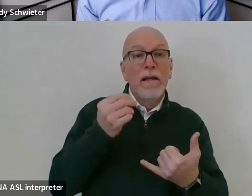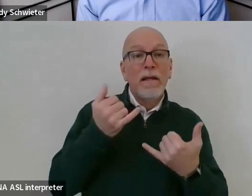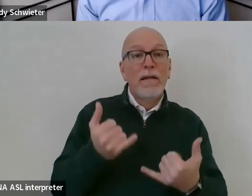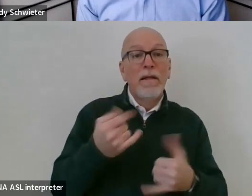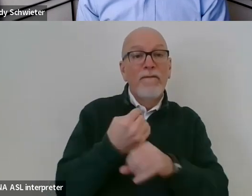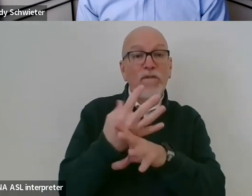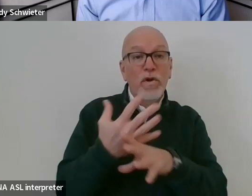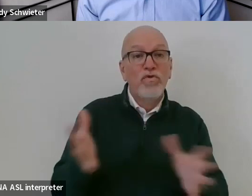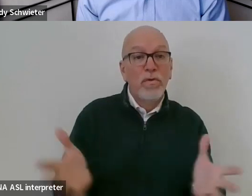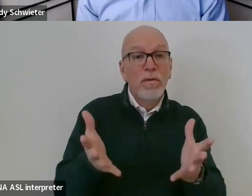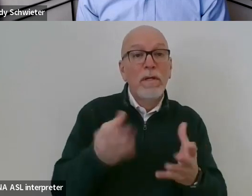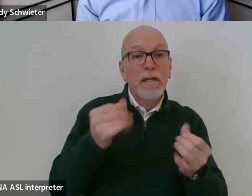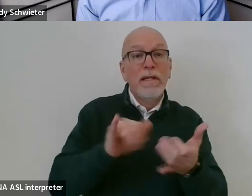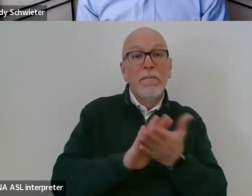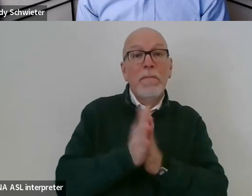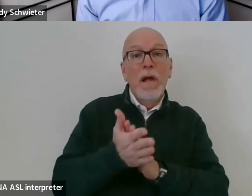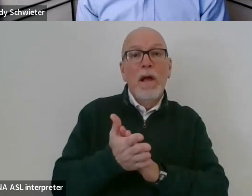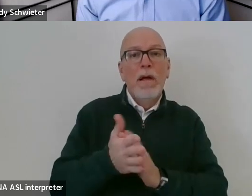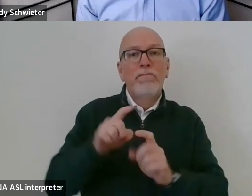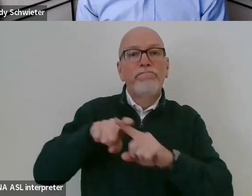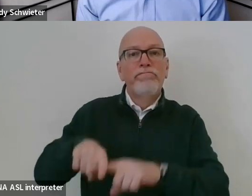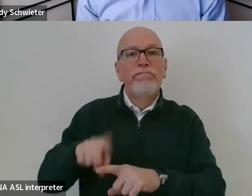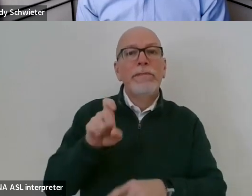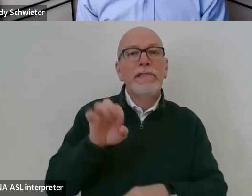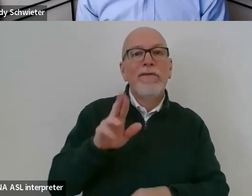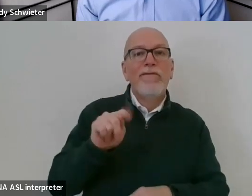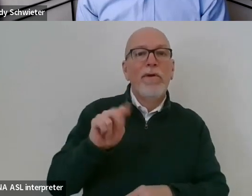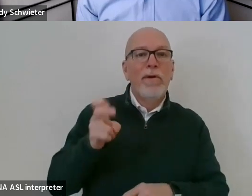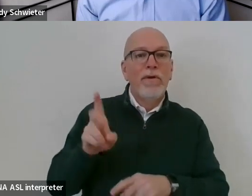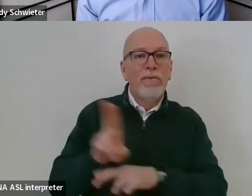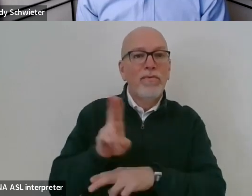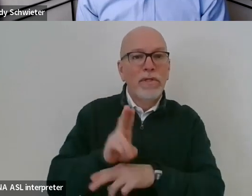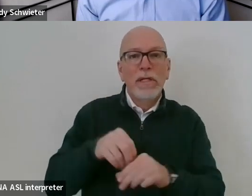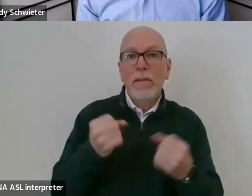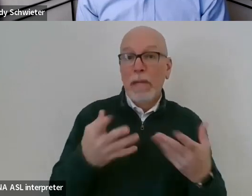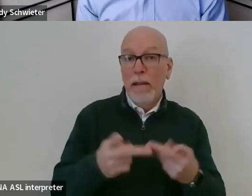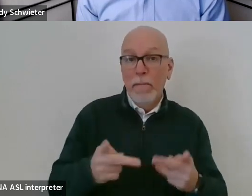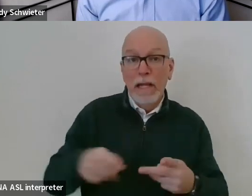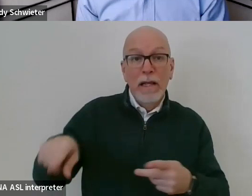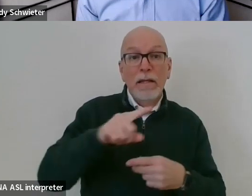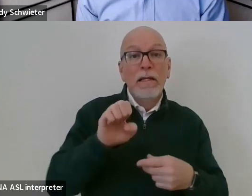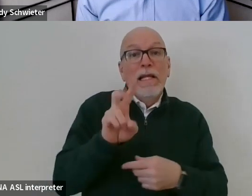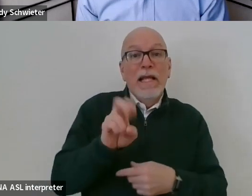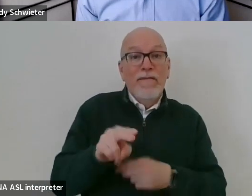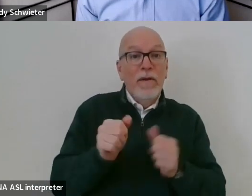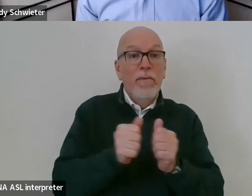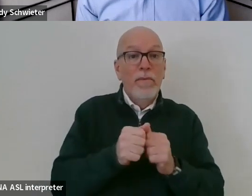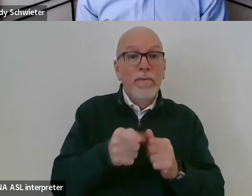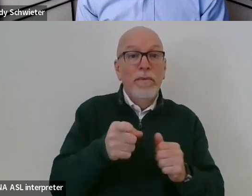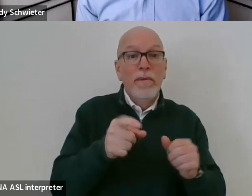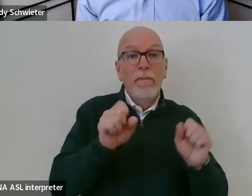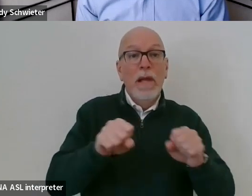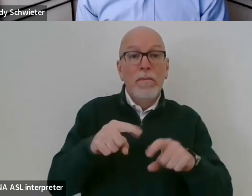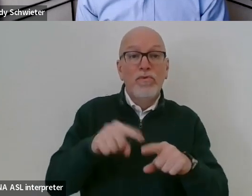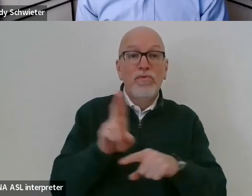de facto default usage in many places, even when there are possibilities to